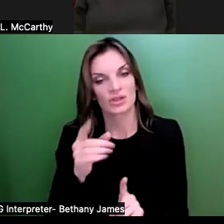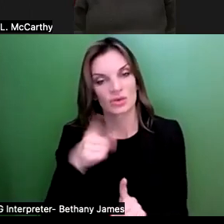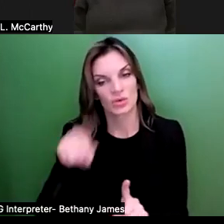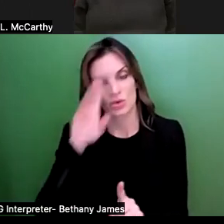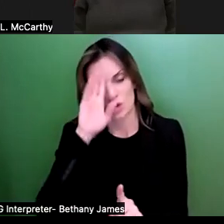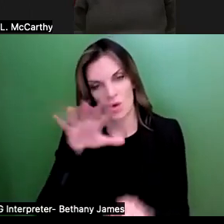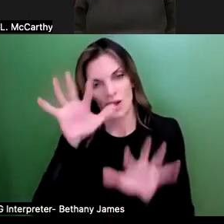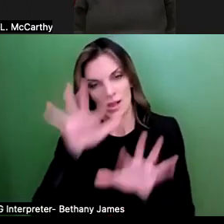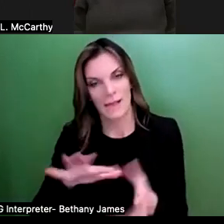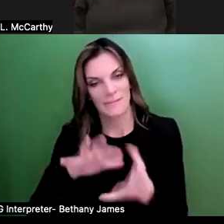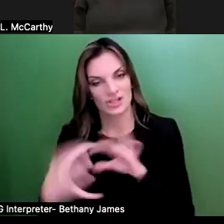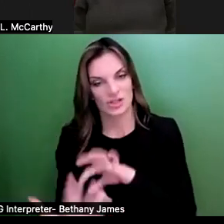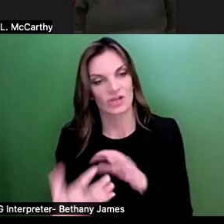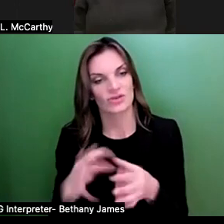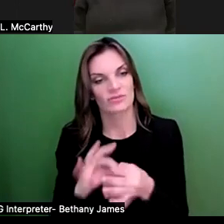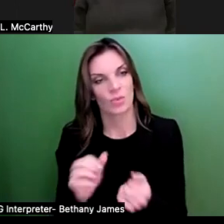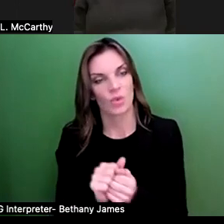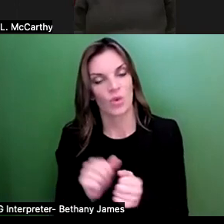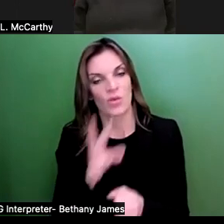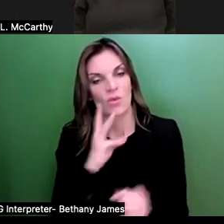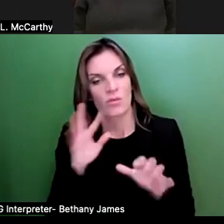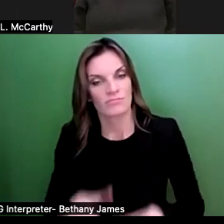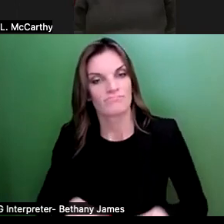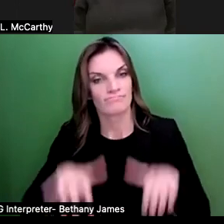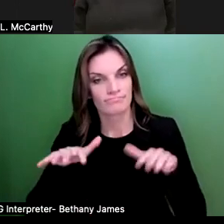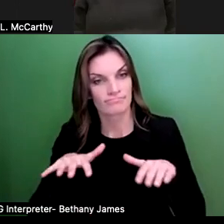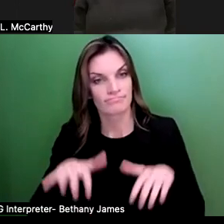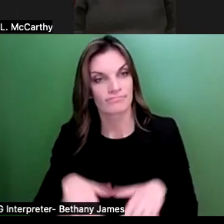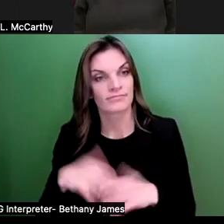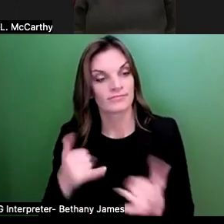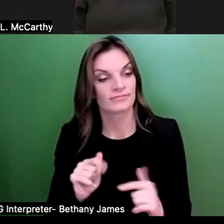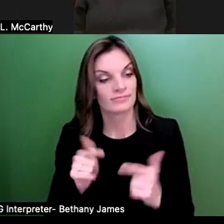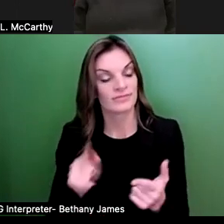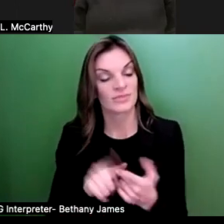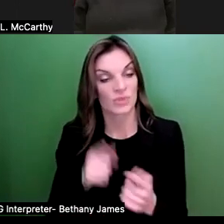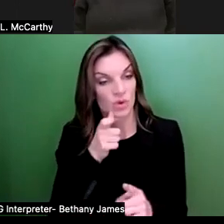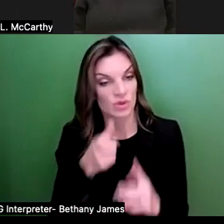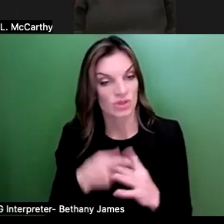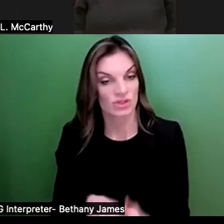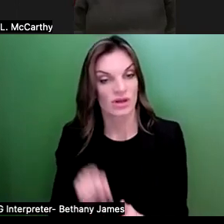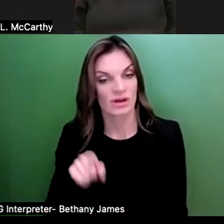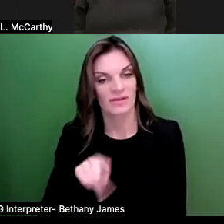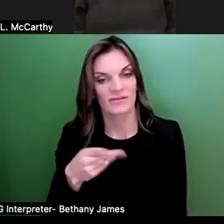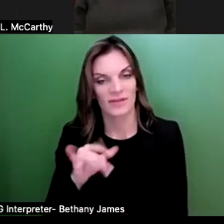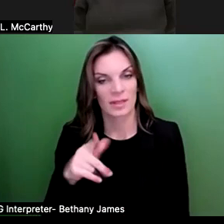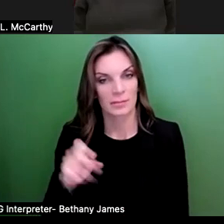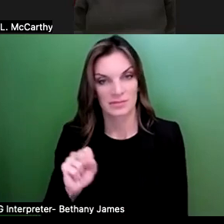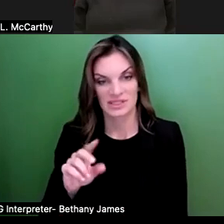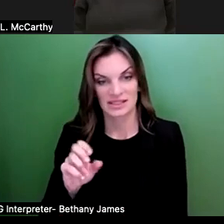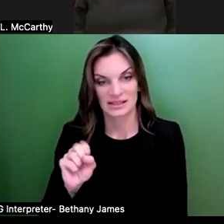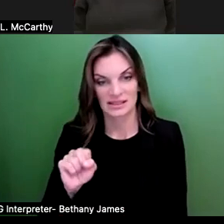climate change and sea level rise? And this question goes to you, Ms. Phillips-Staley, first.